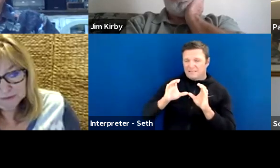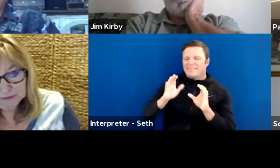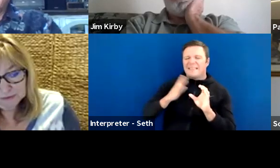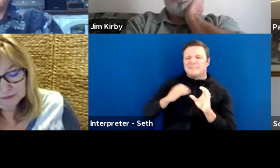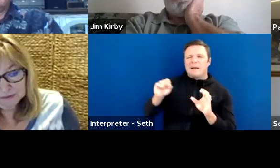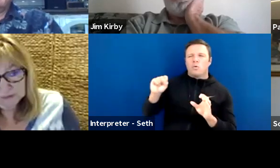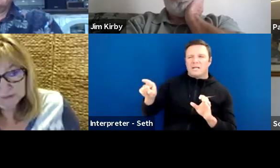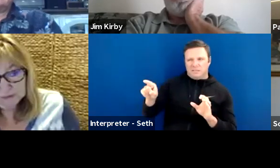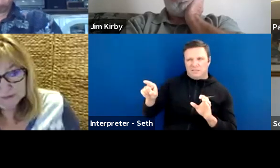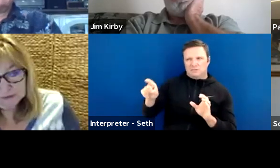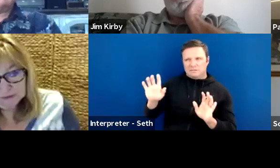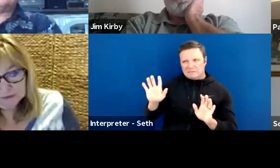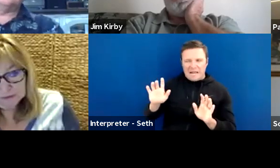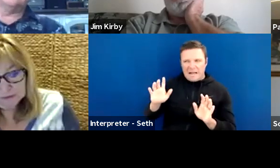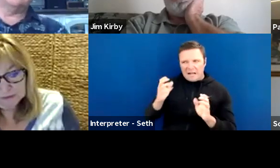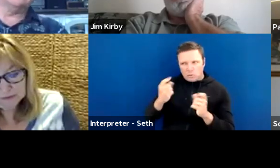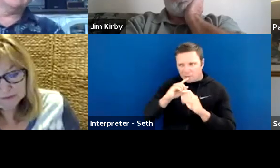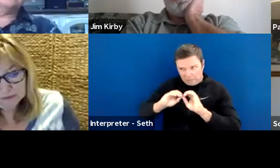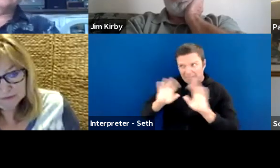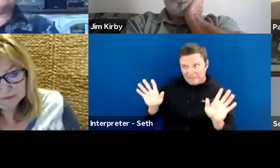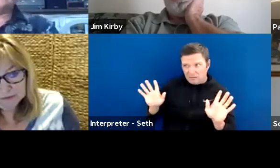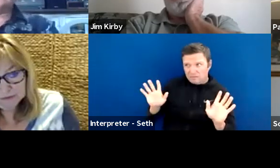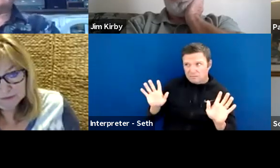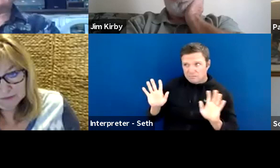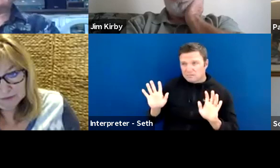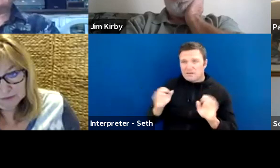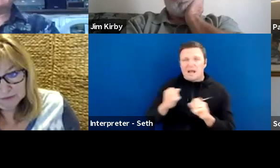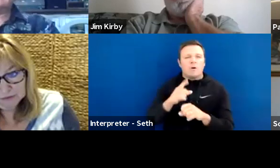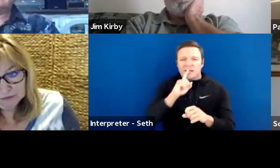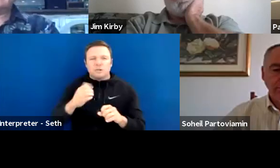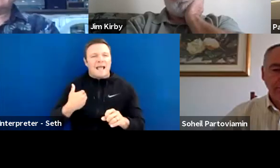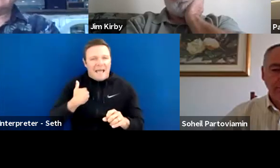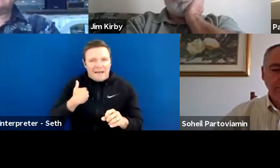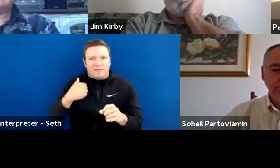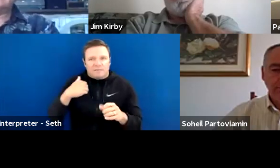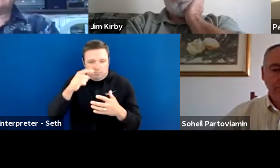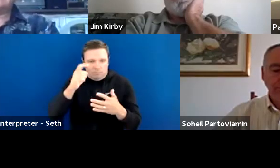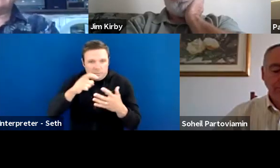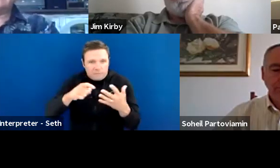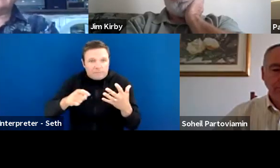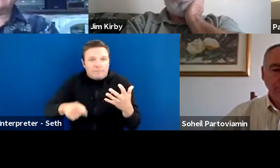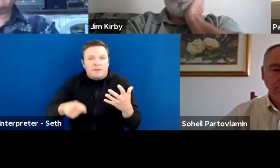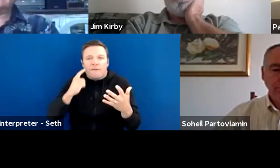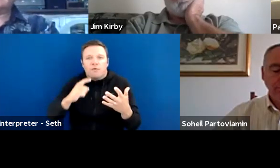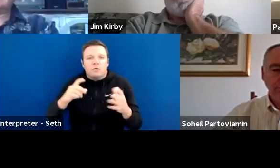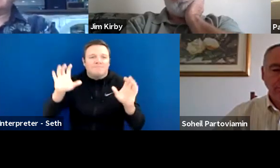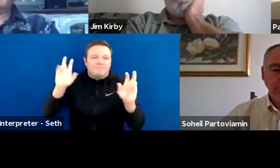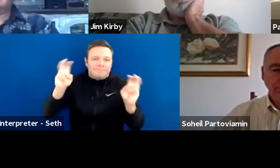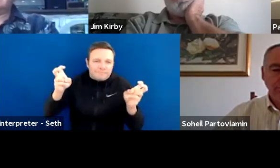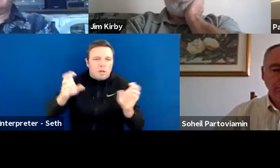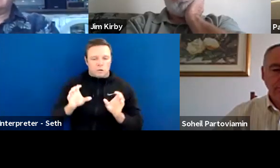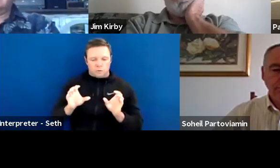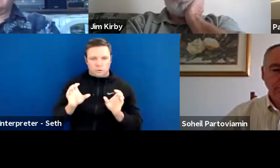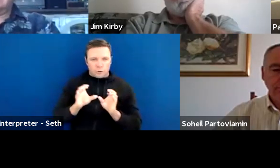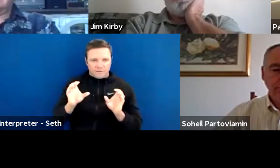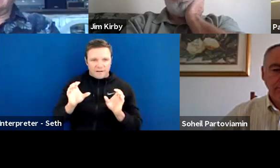direct question. I just want to make sure that I have what I need to be considered certified. I think when